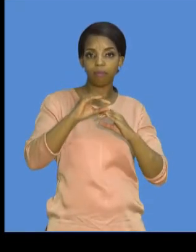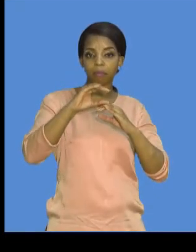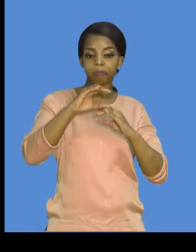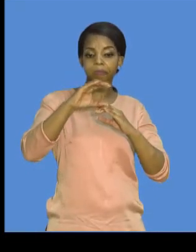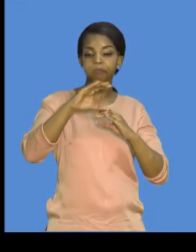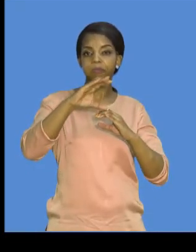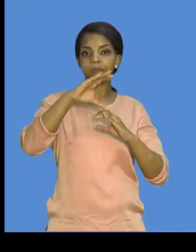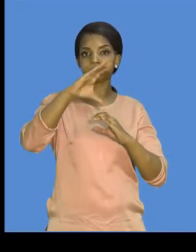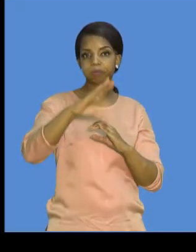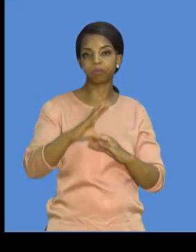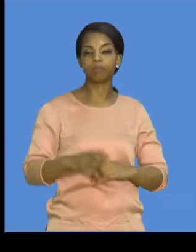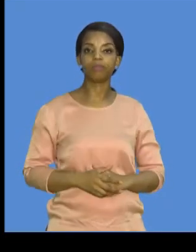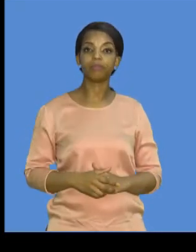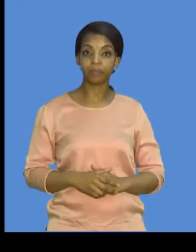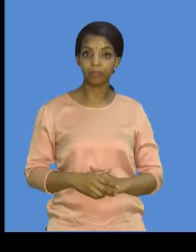Now,